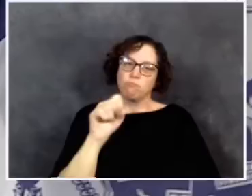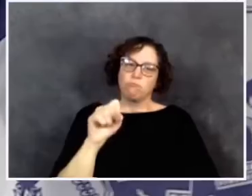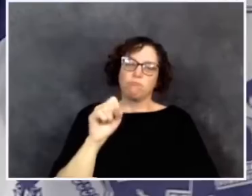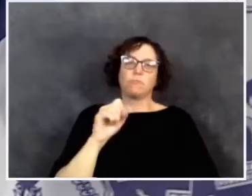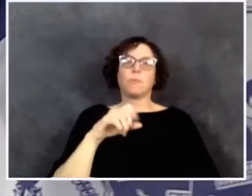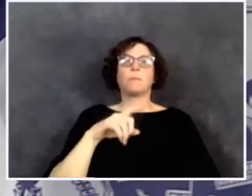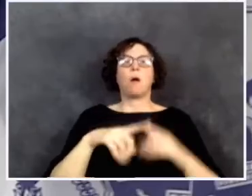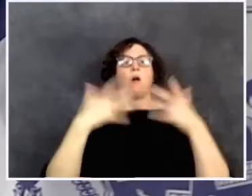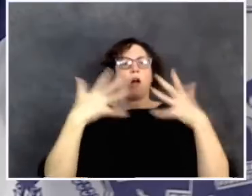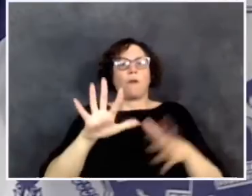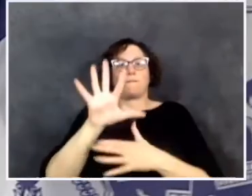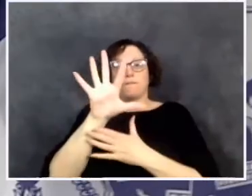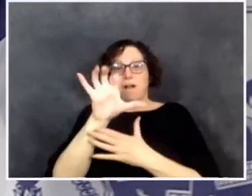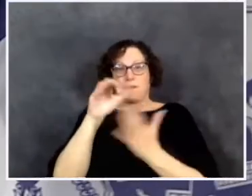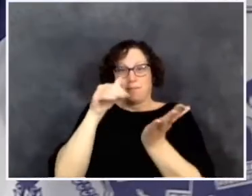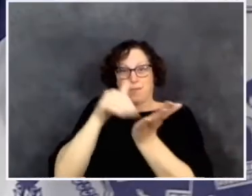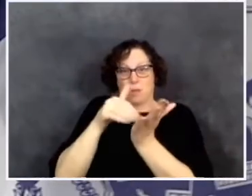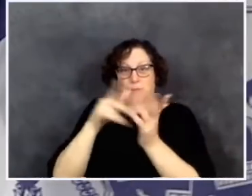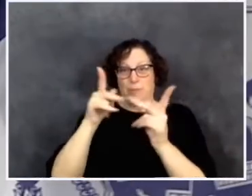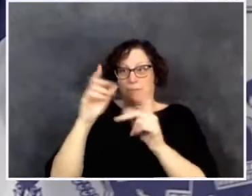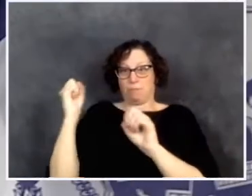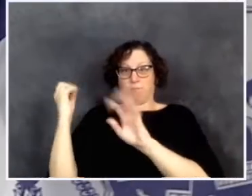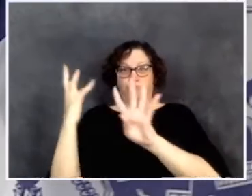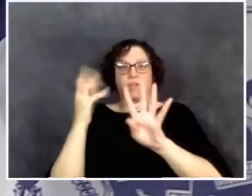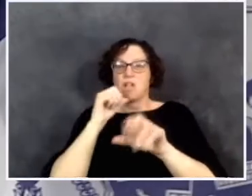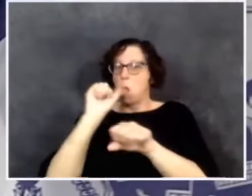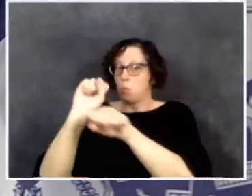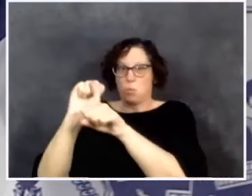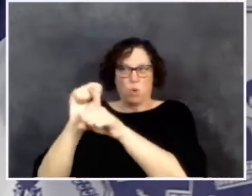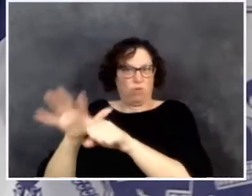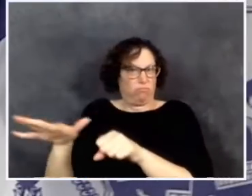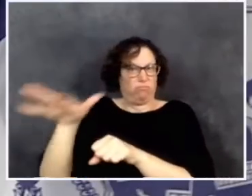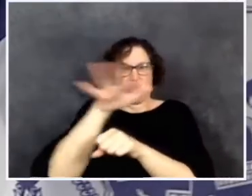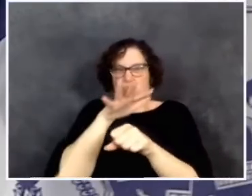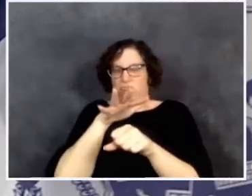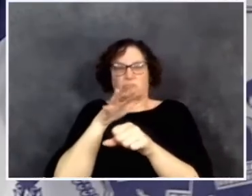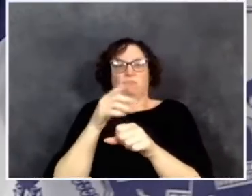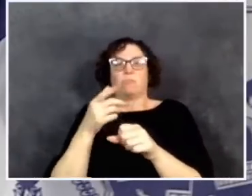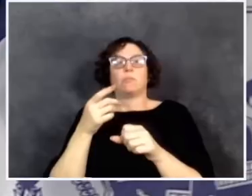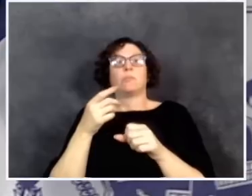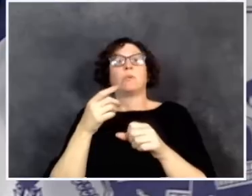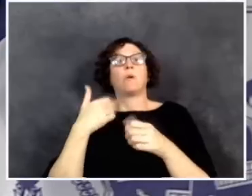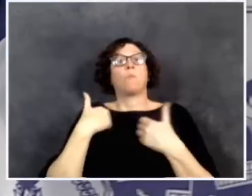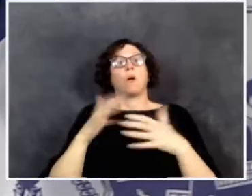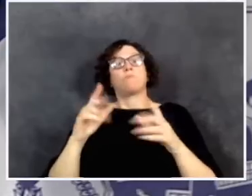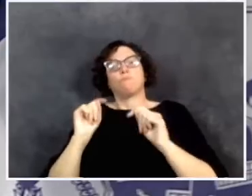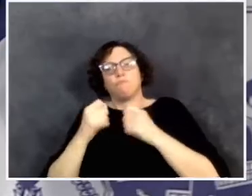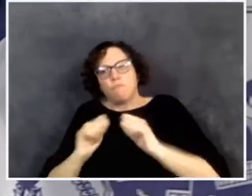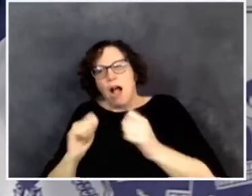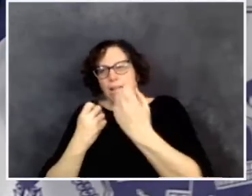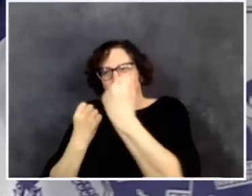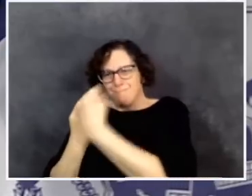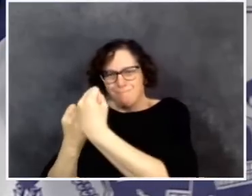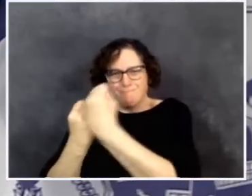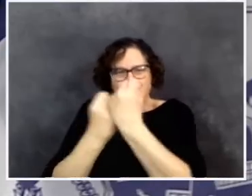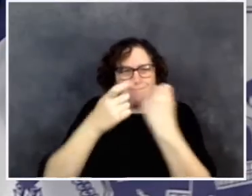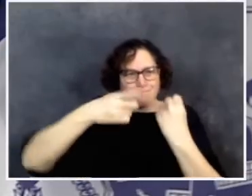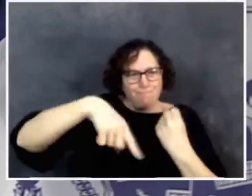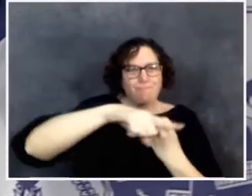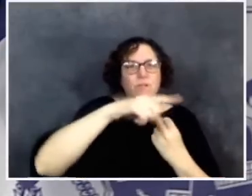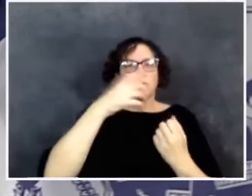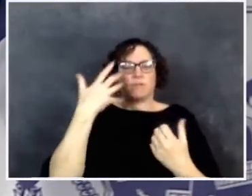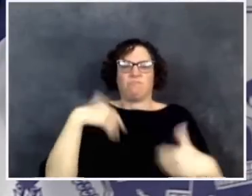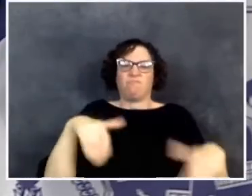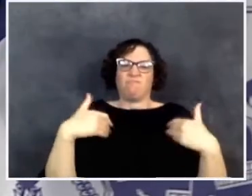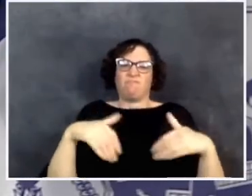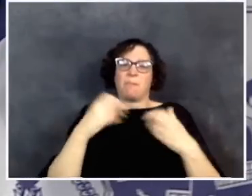it. Even with some forms of support that are coming in, that's just a massive number of people who don't have or